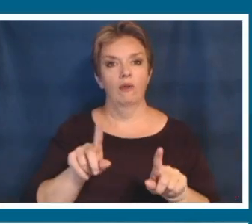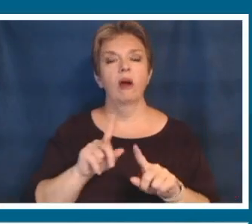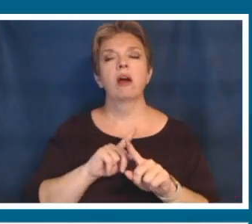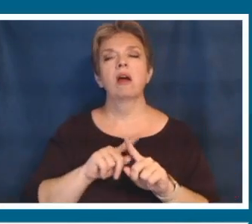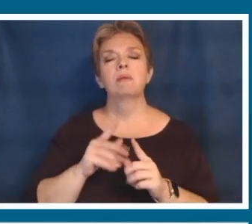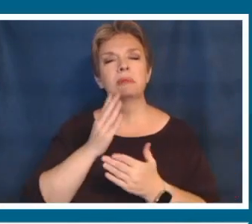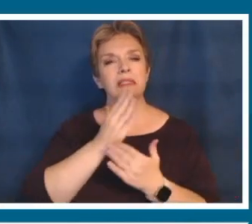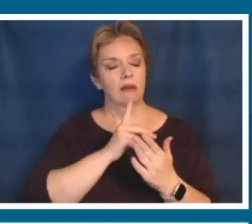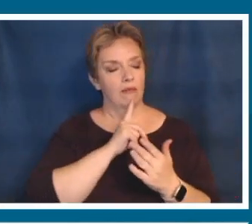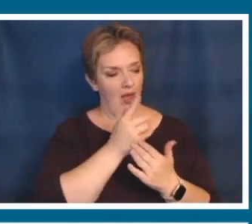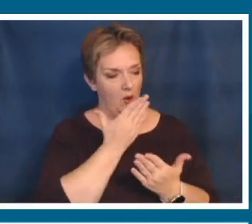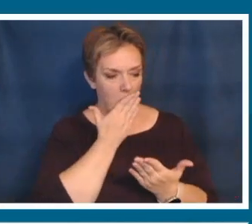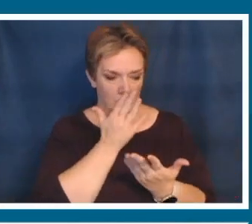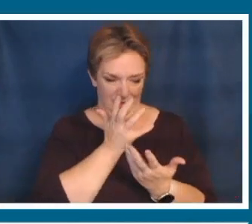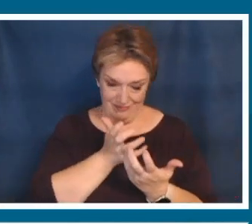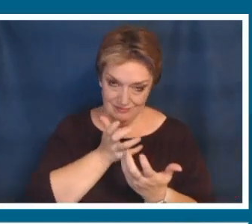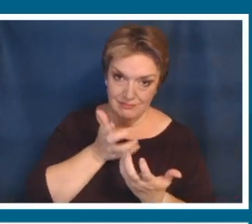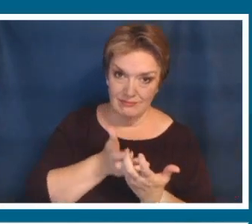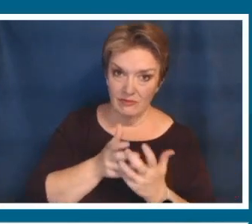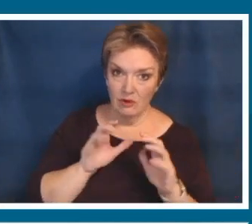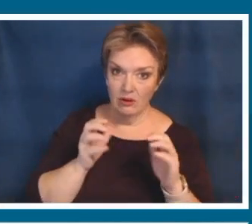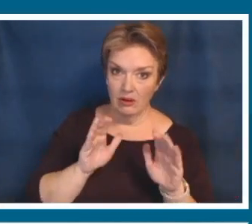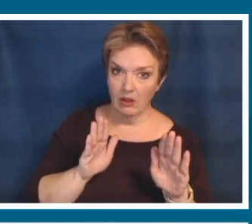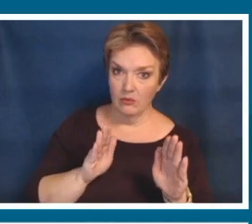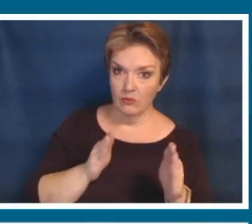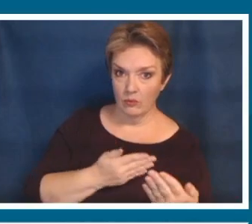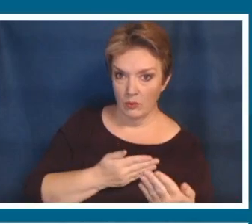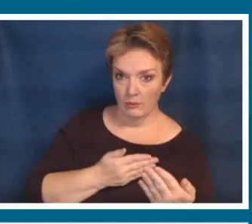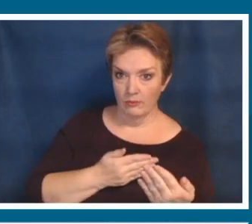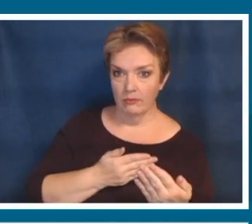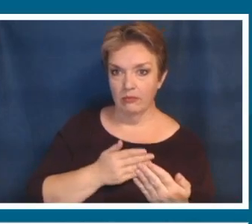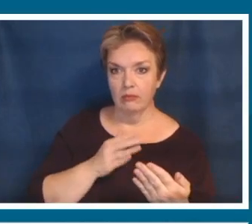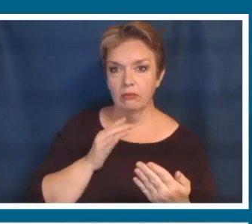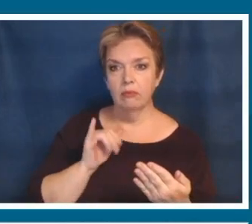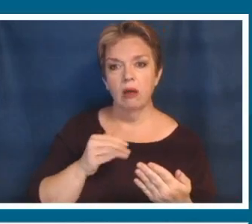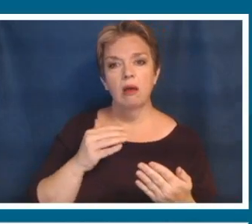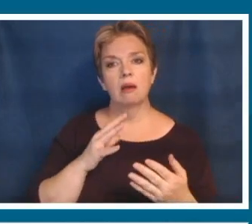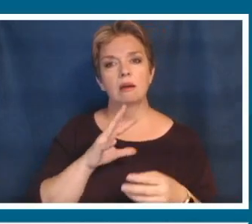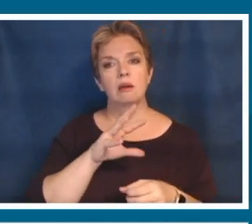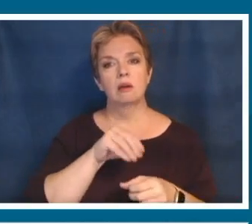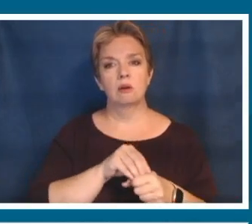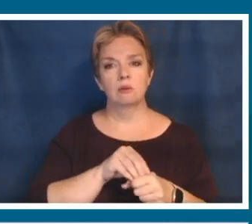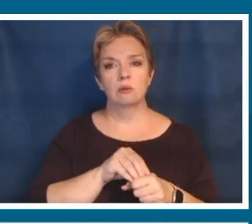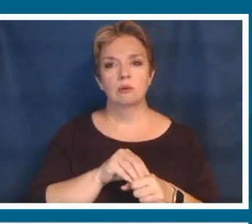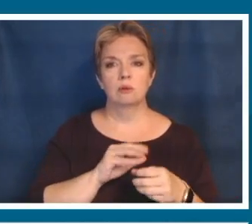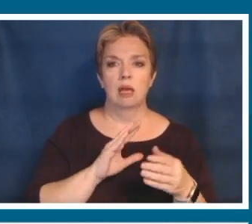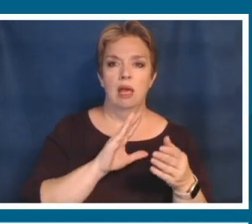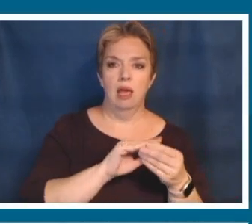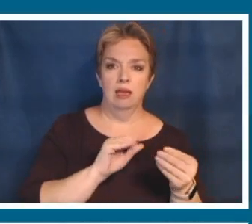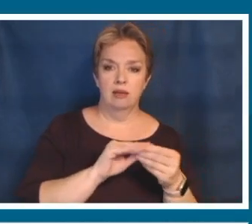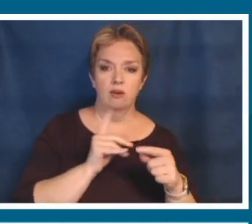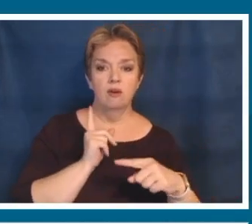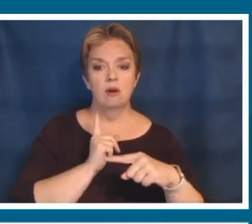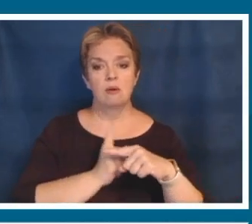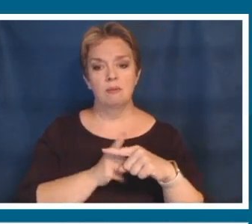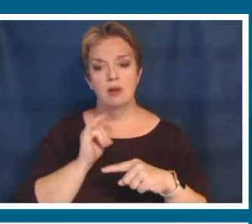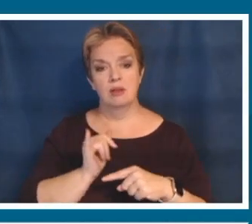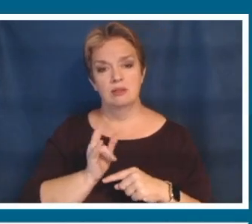and students that sort of couple a narrative about that historical figure or that figure's